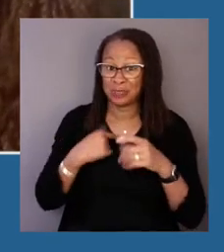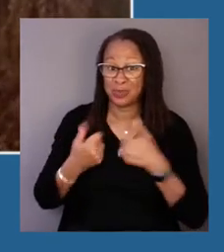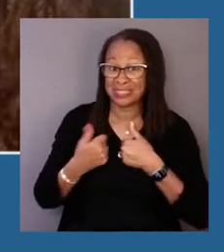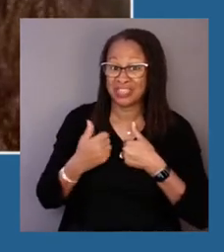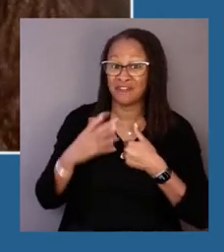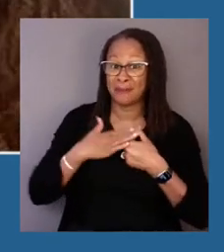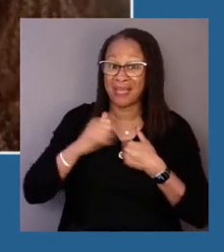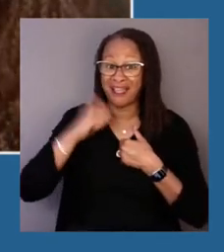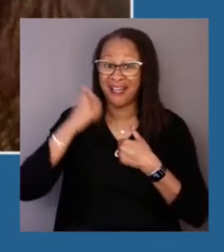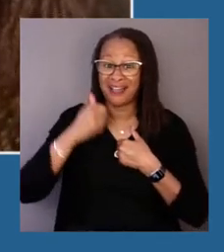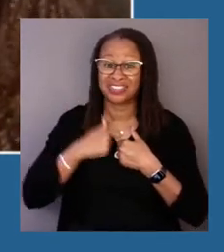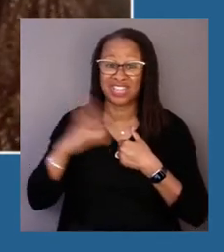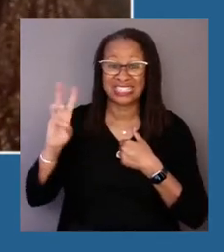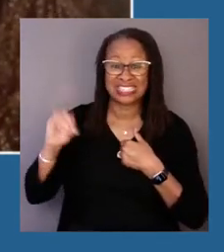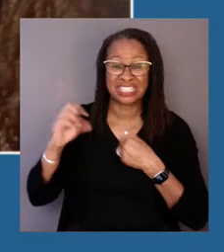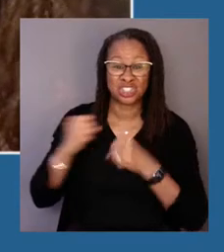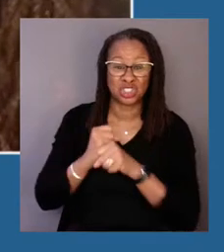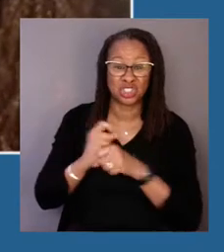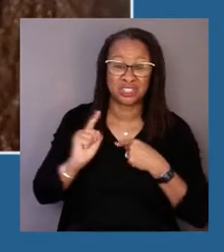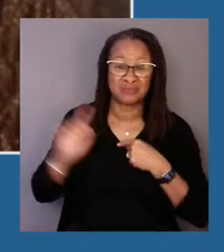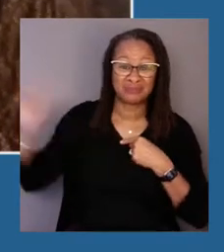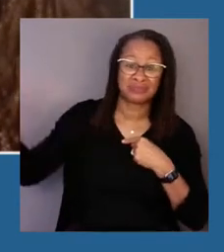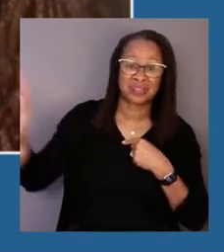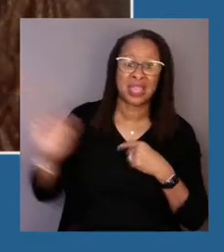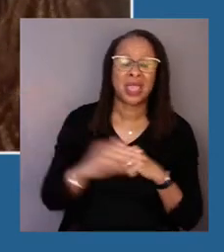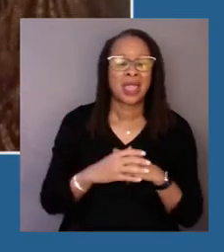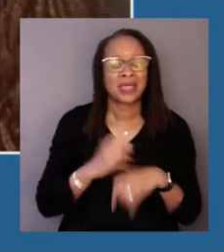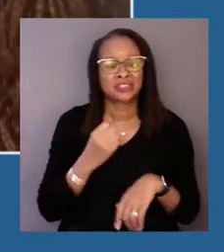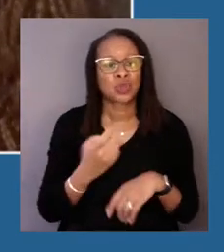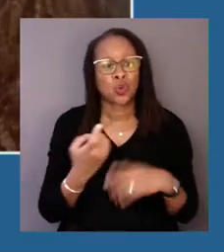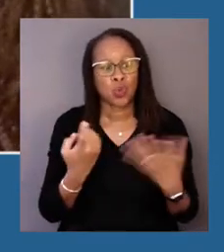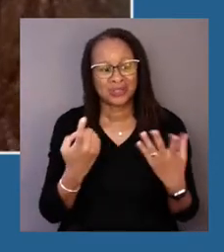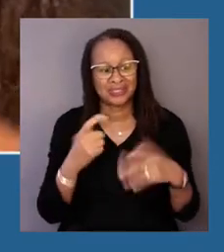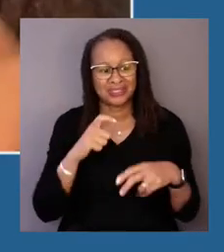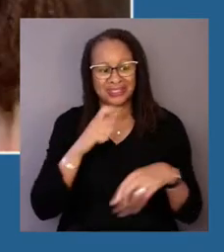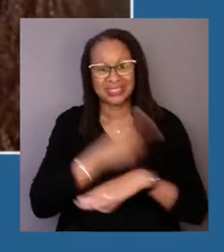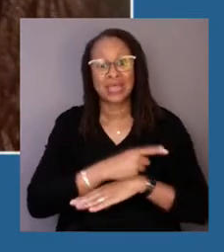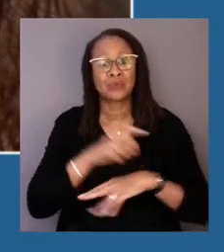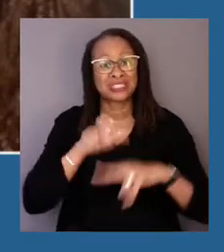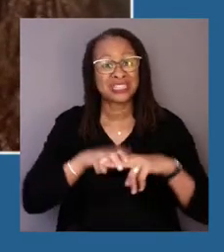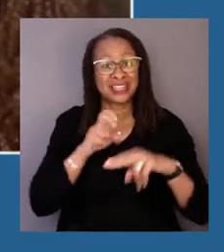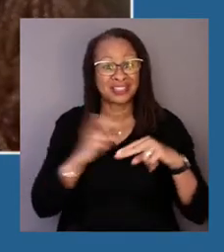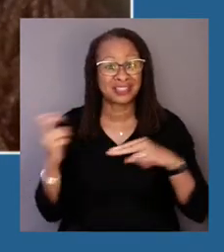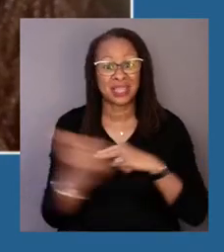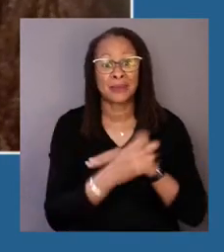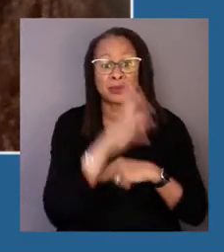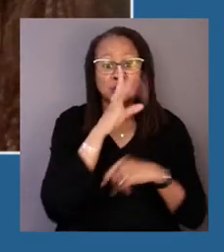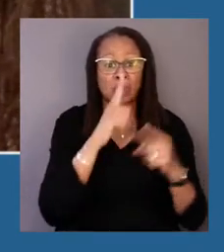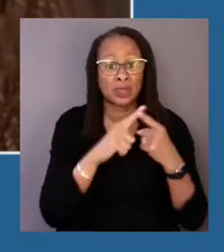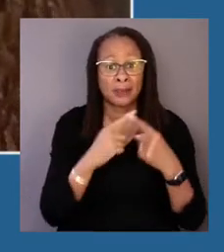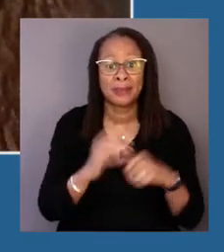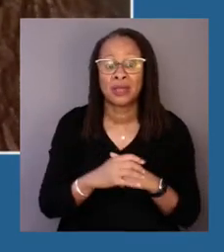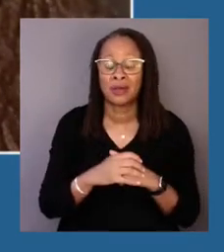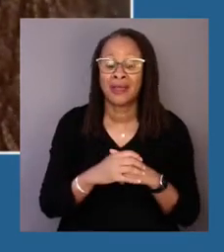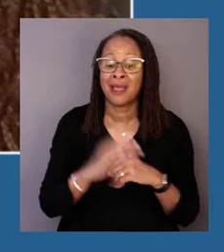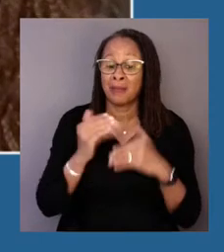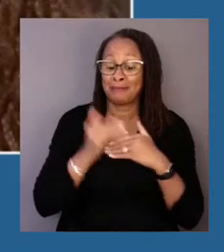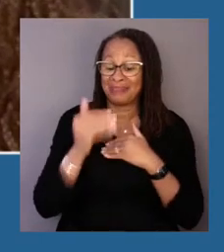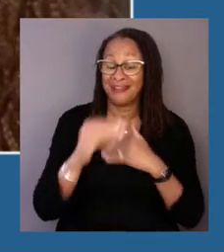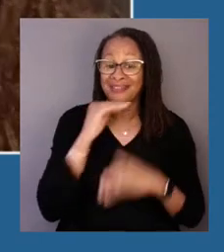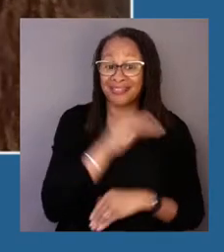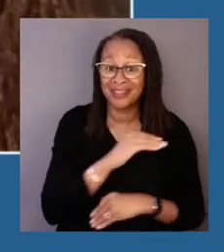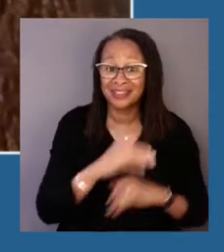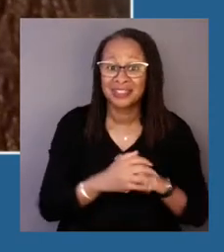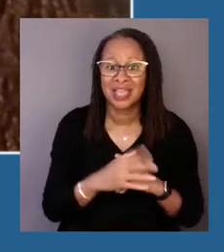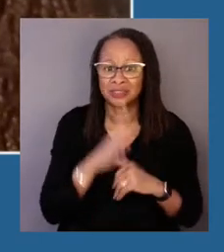around a table and I was telling them about Beyond Lies, and then they were able to like, we talked about fossil fuel disinformation and also kind of like, you know,